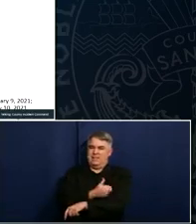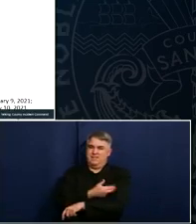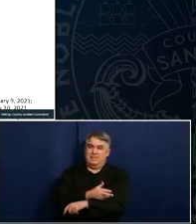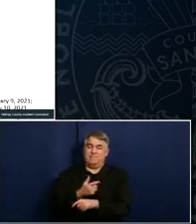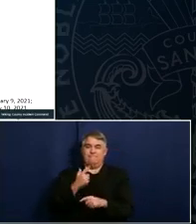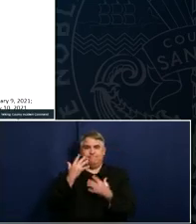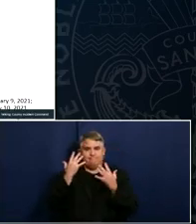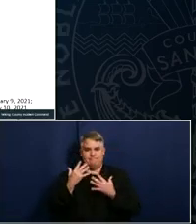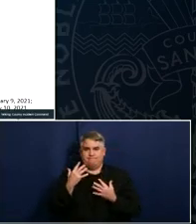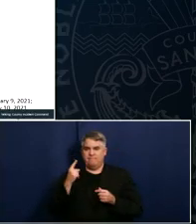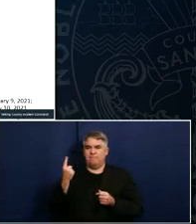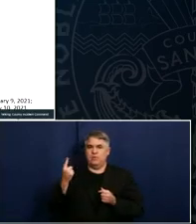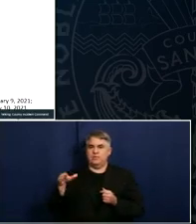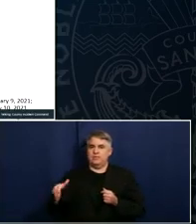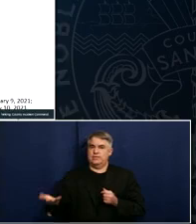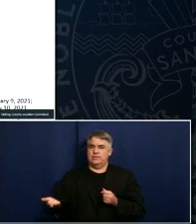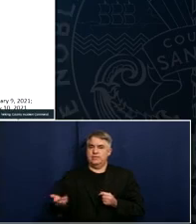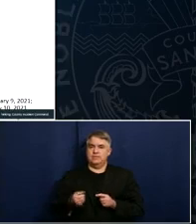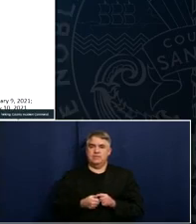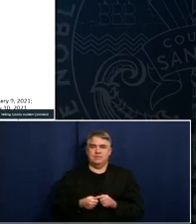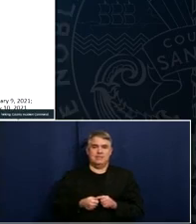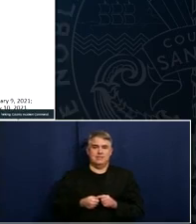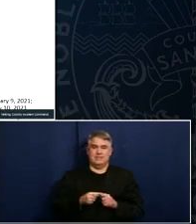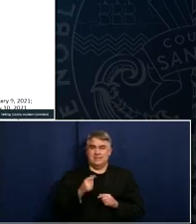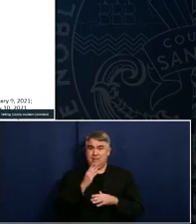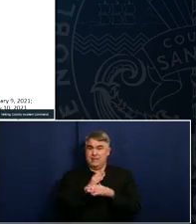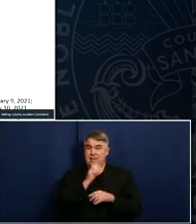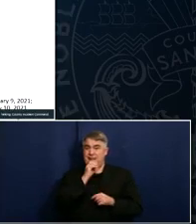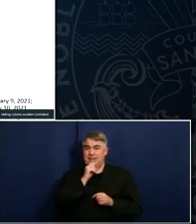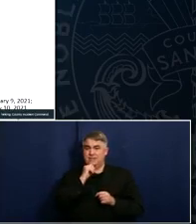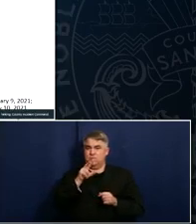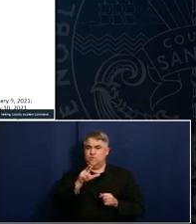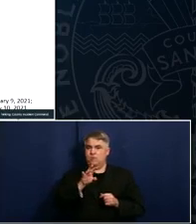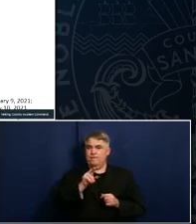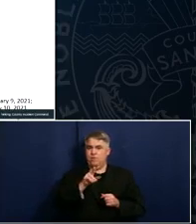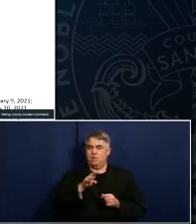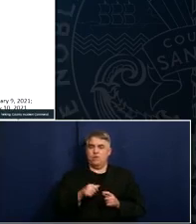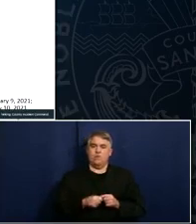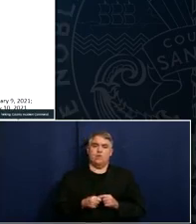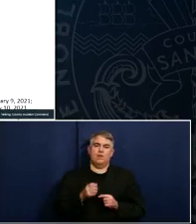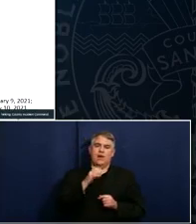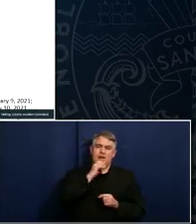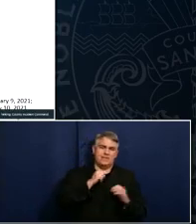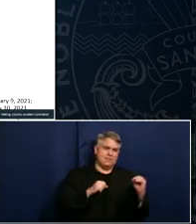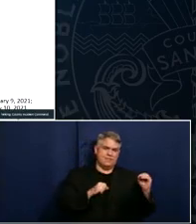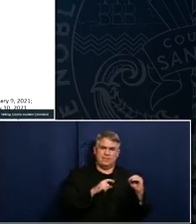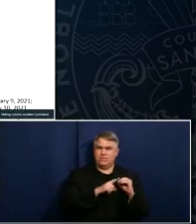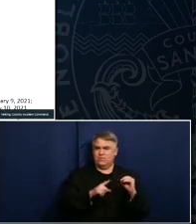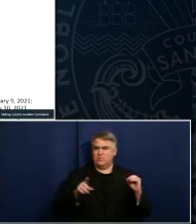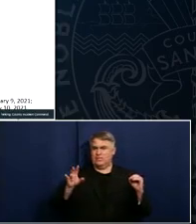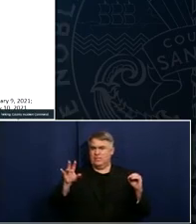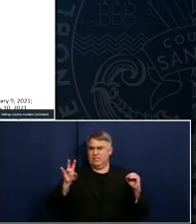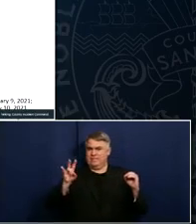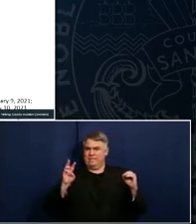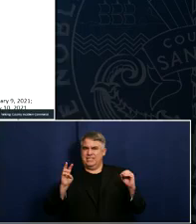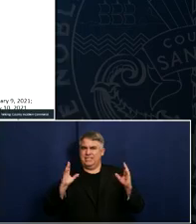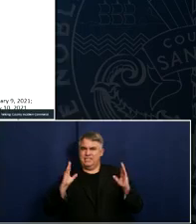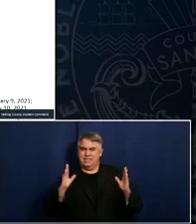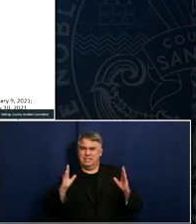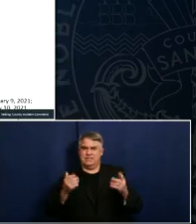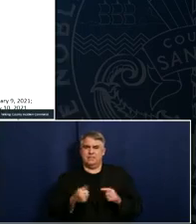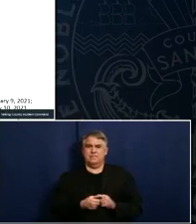Our median age is 34, and the age range is 0 to 76, and the